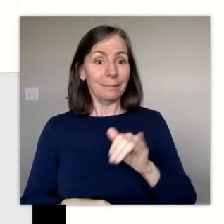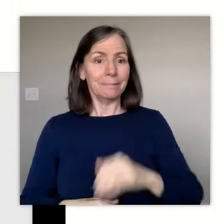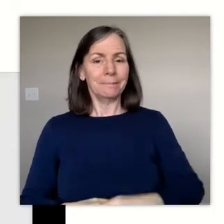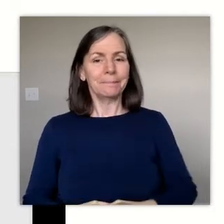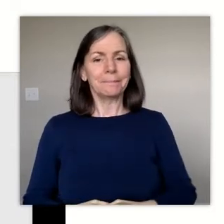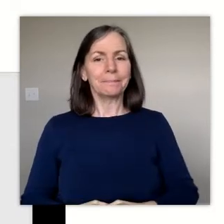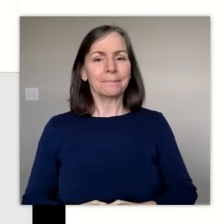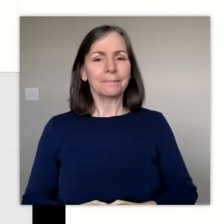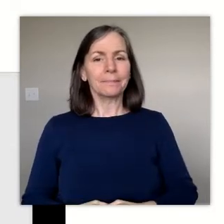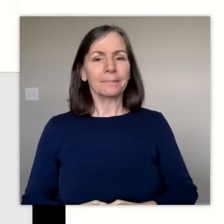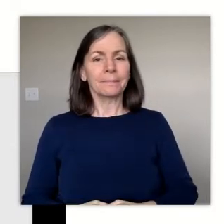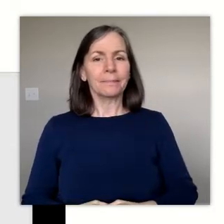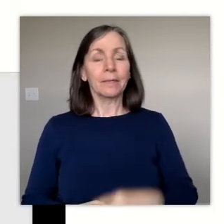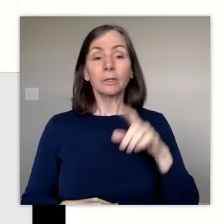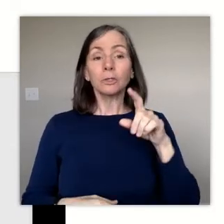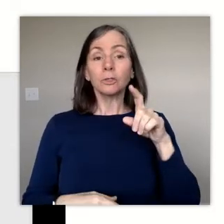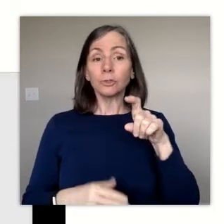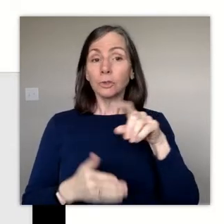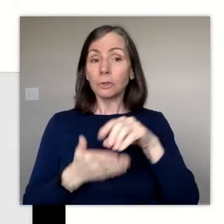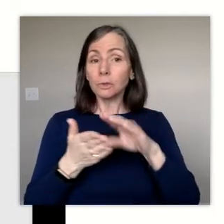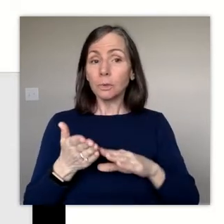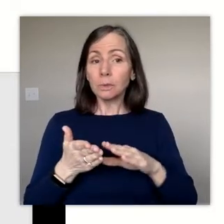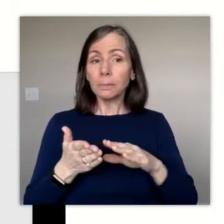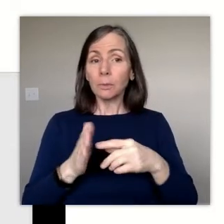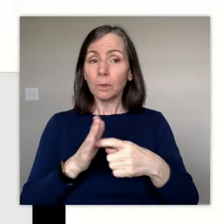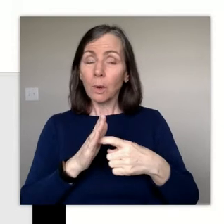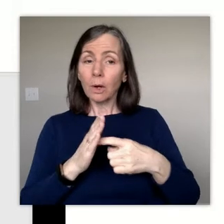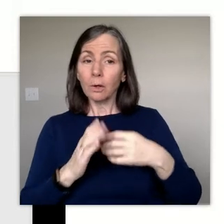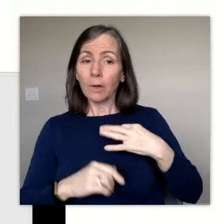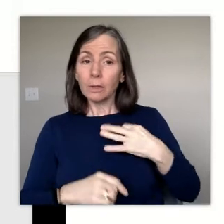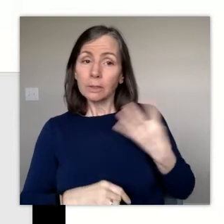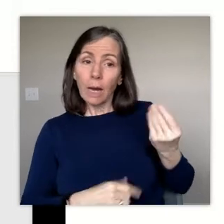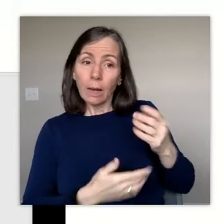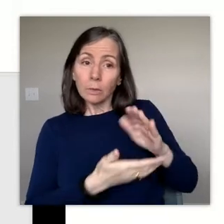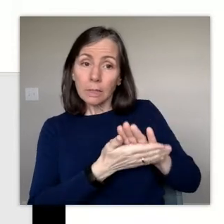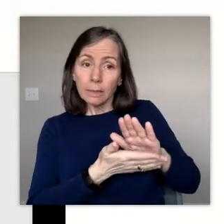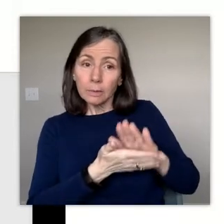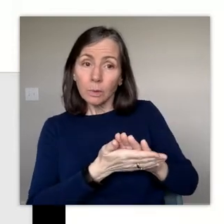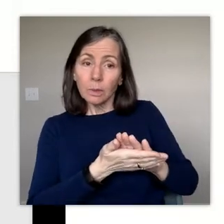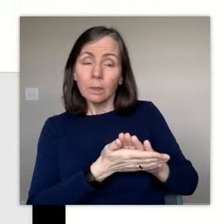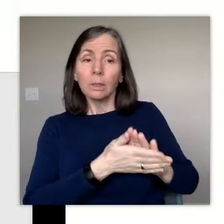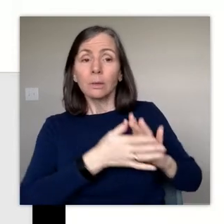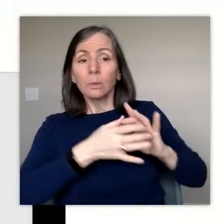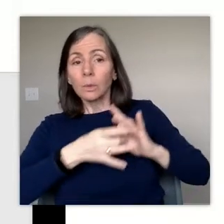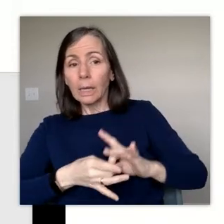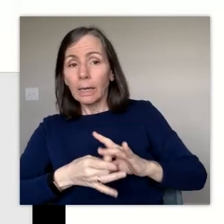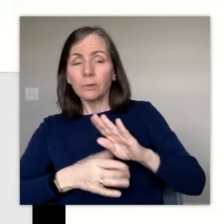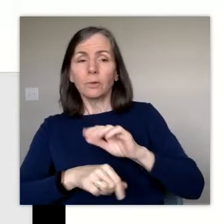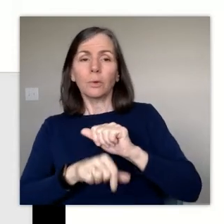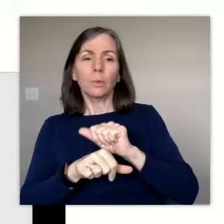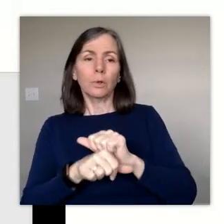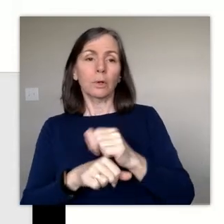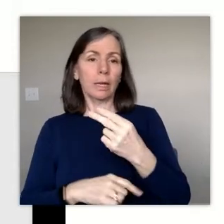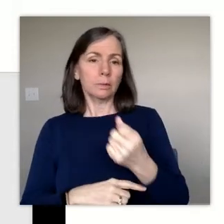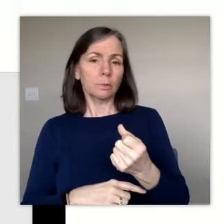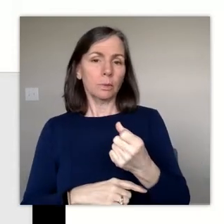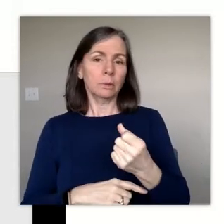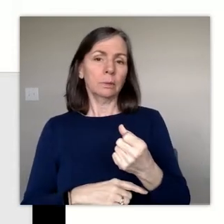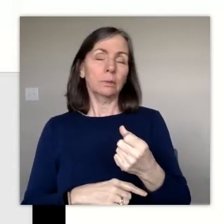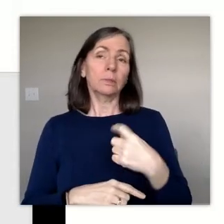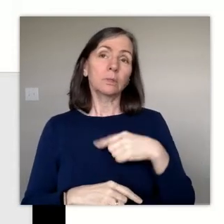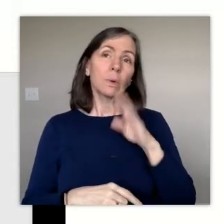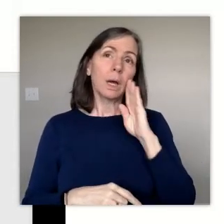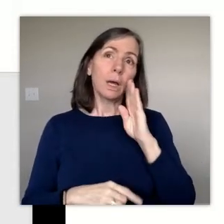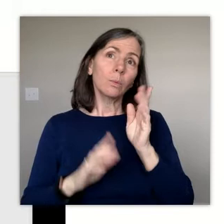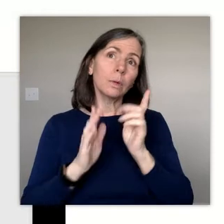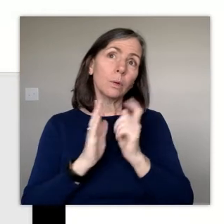Should students be required to volunteer outside of school as part of their work in high school? So I might want to write something like,